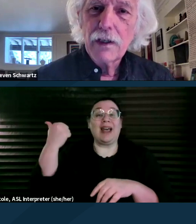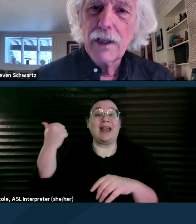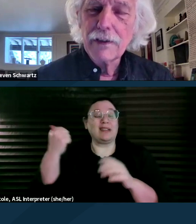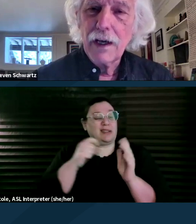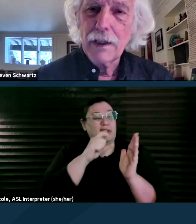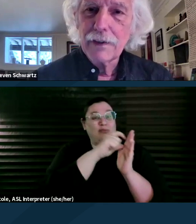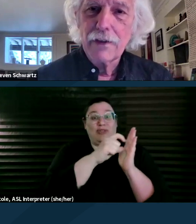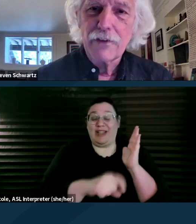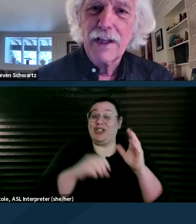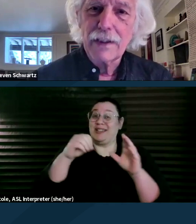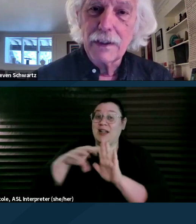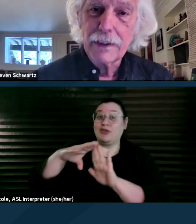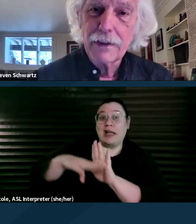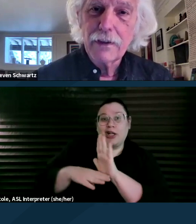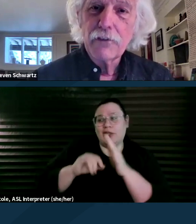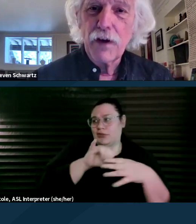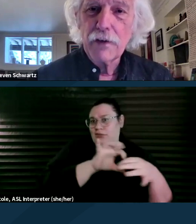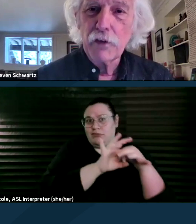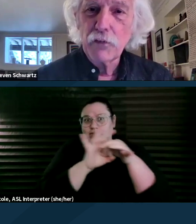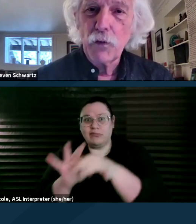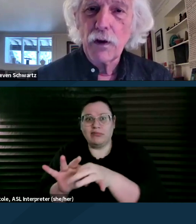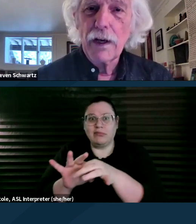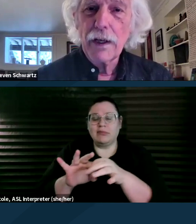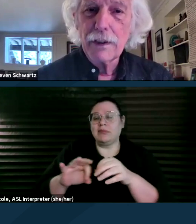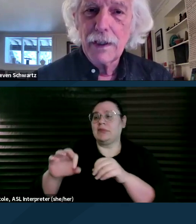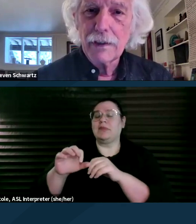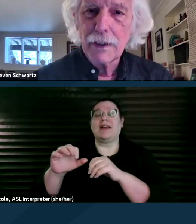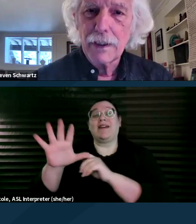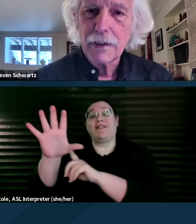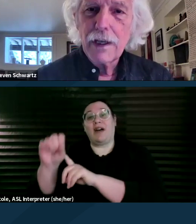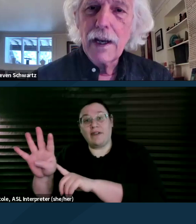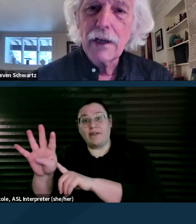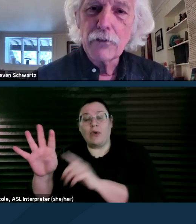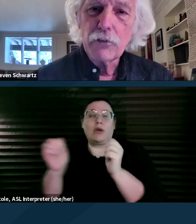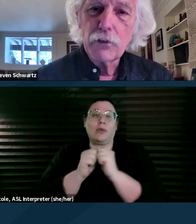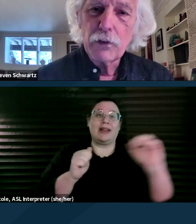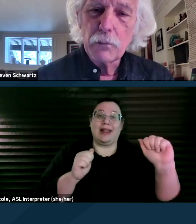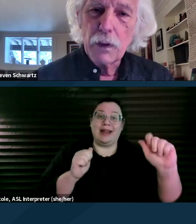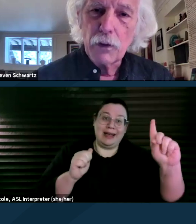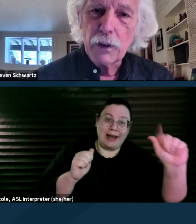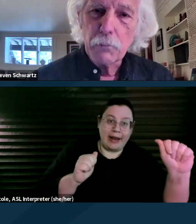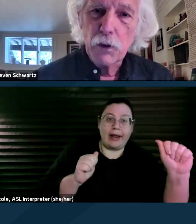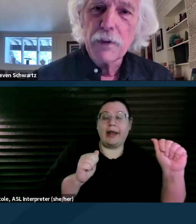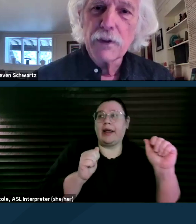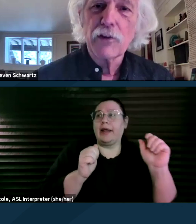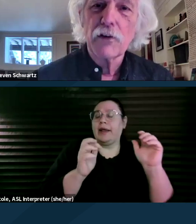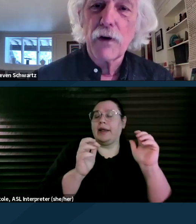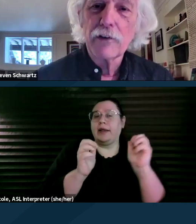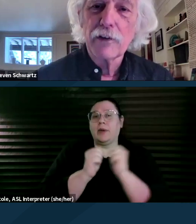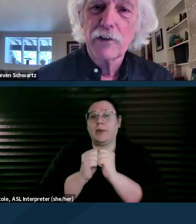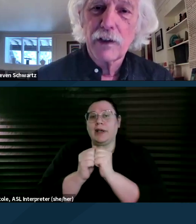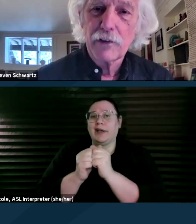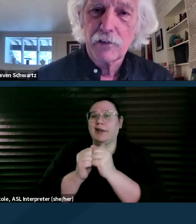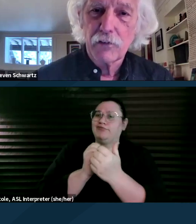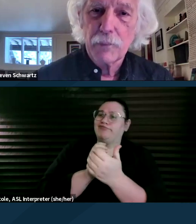regulations that tie together, that link 504 and the ADA and prohibitions on